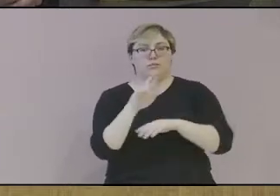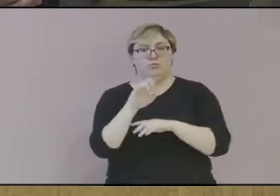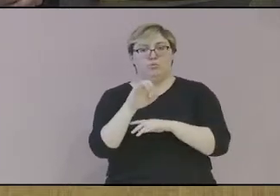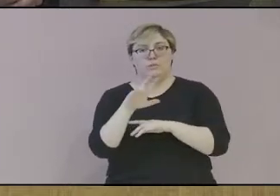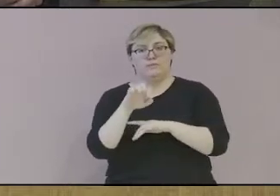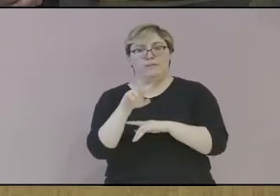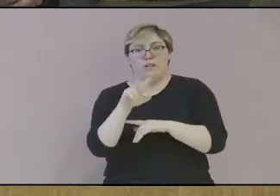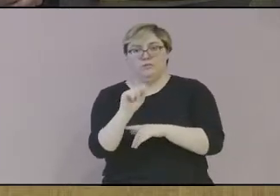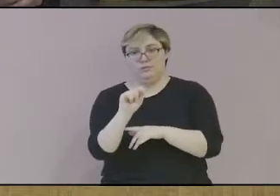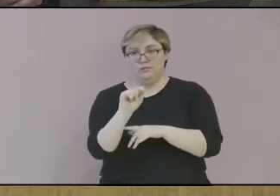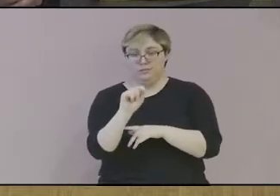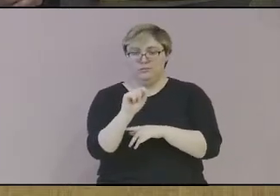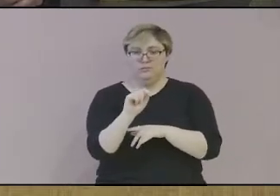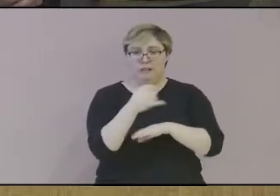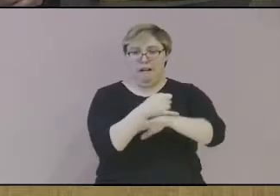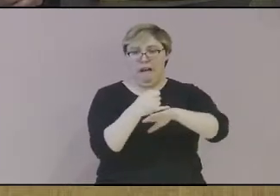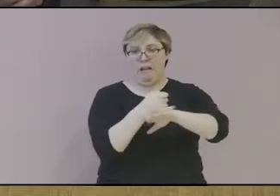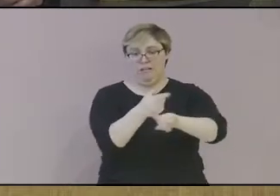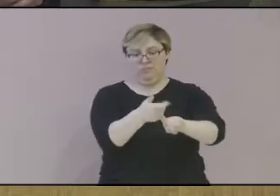So there's